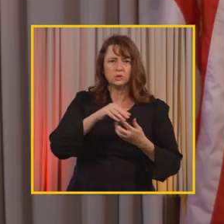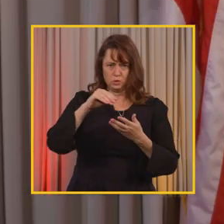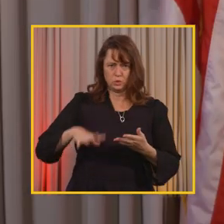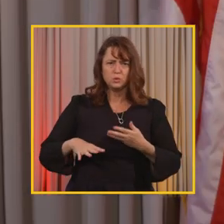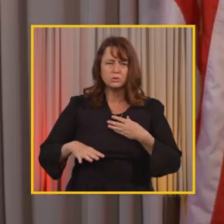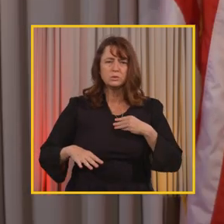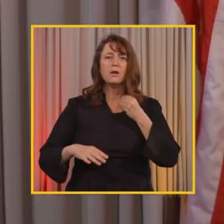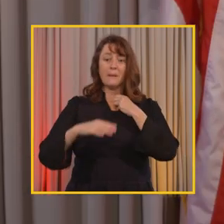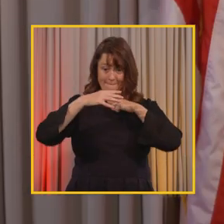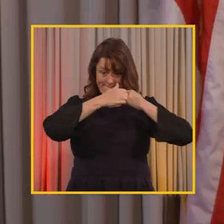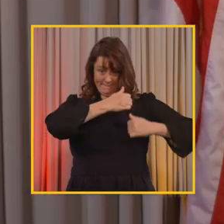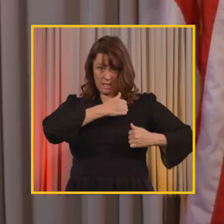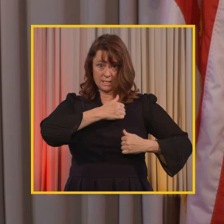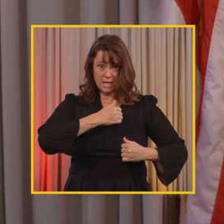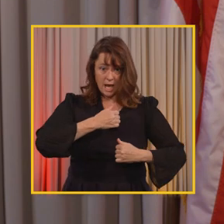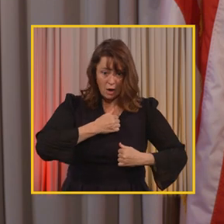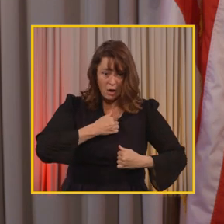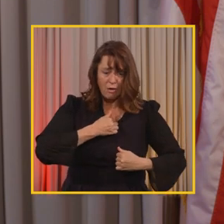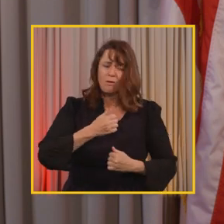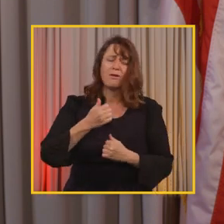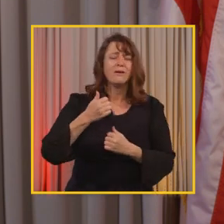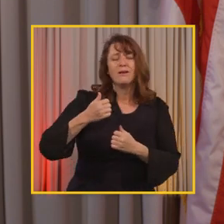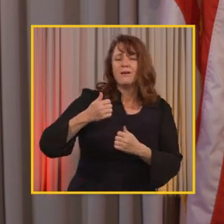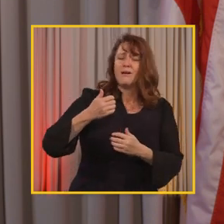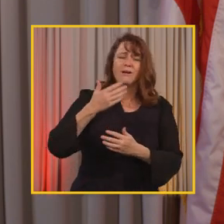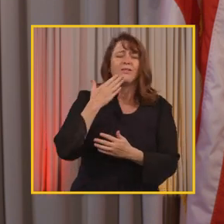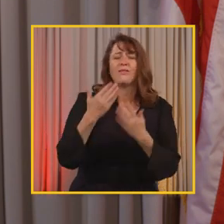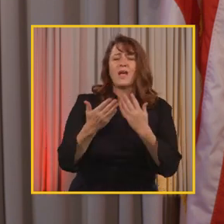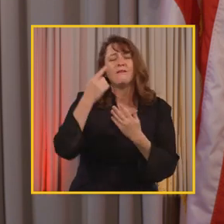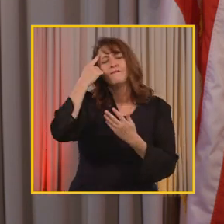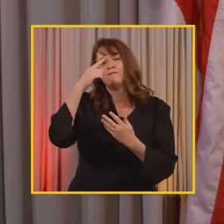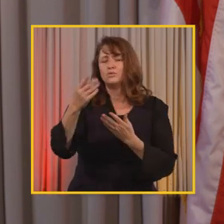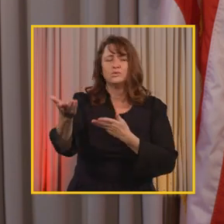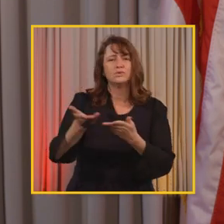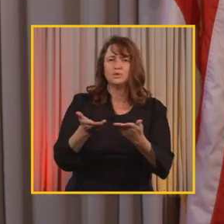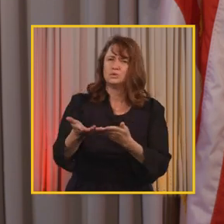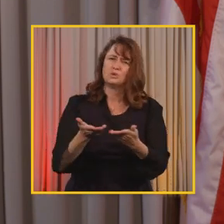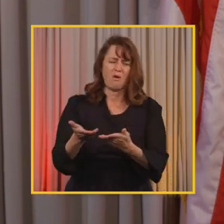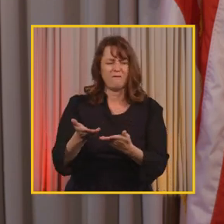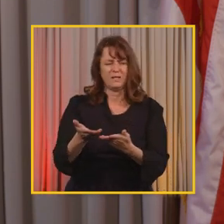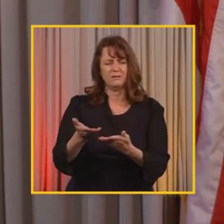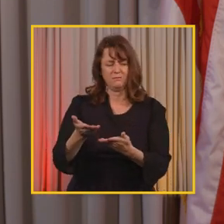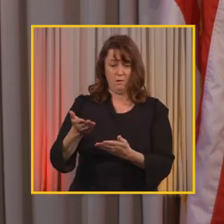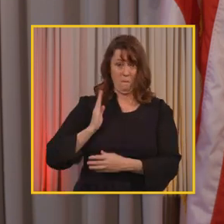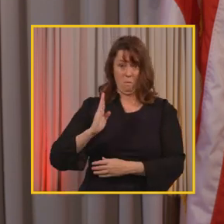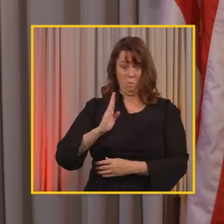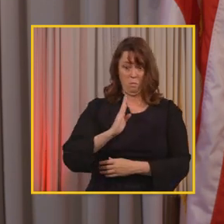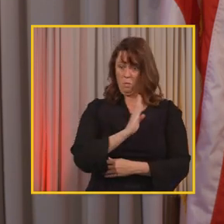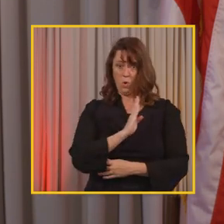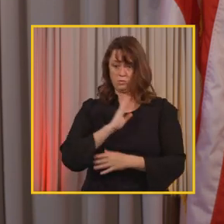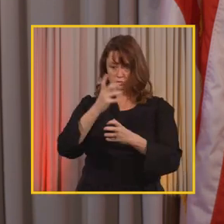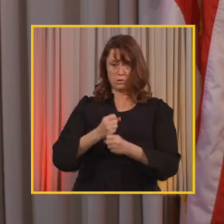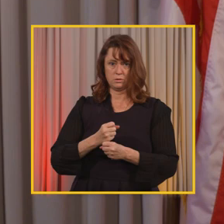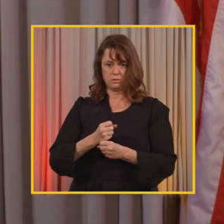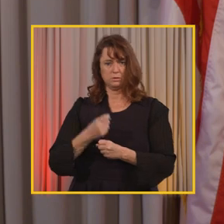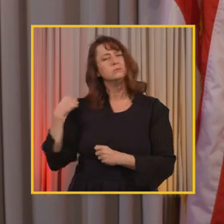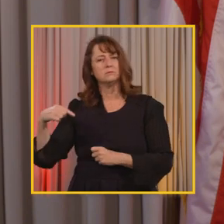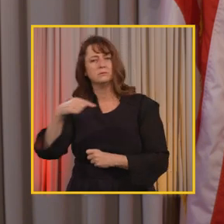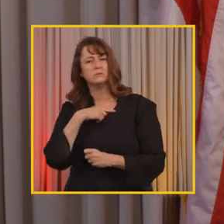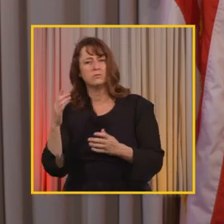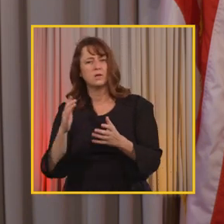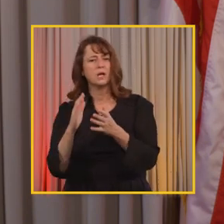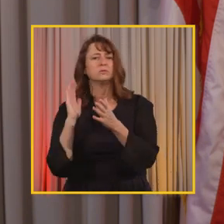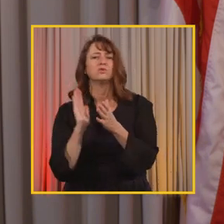Hartnell College Board of Trustees, we congratulate all of you today in your achievement. We're honored that you chose